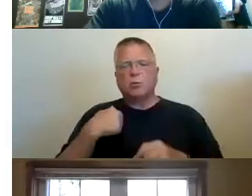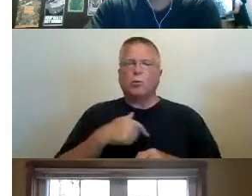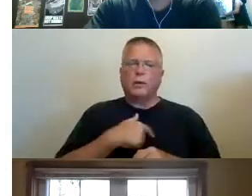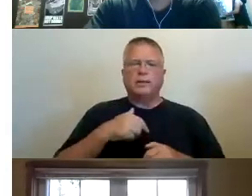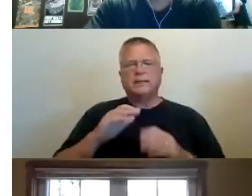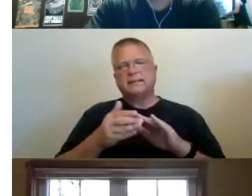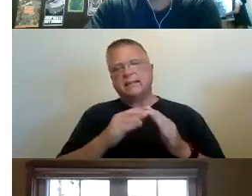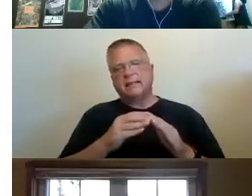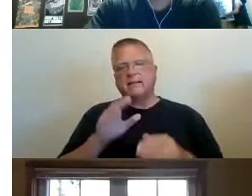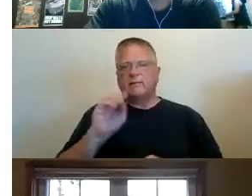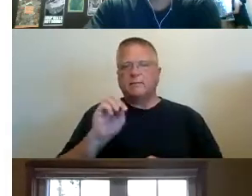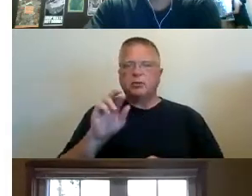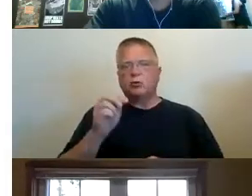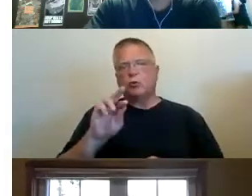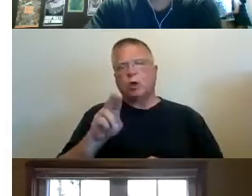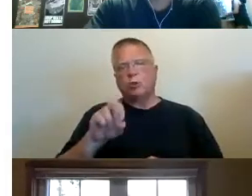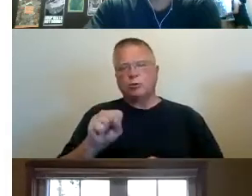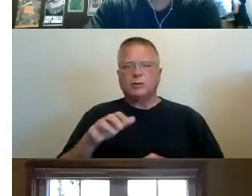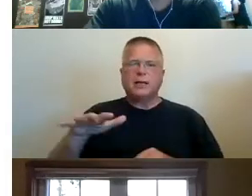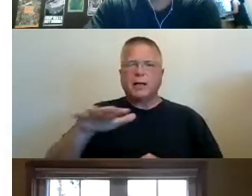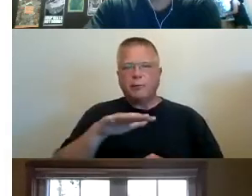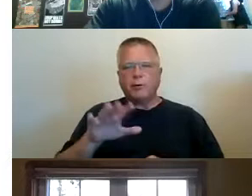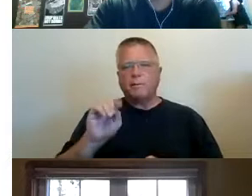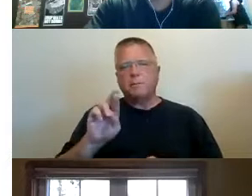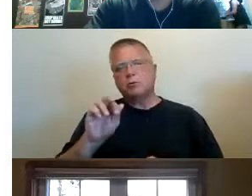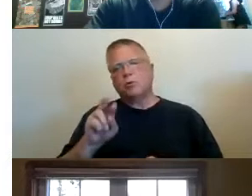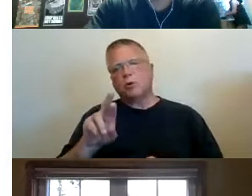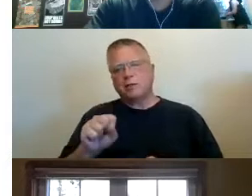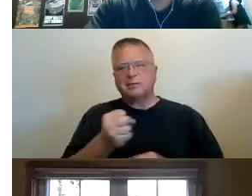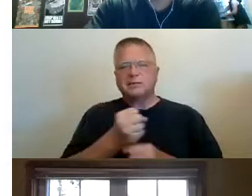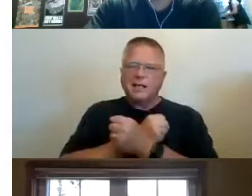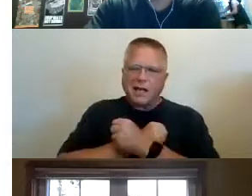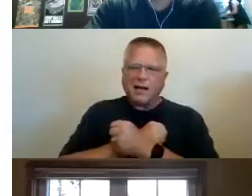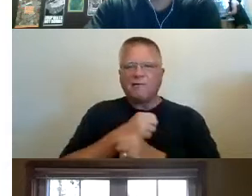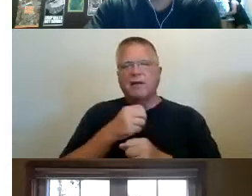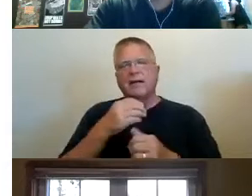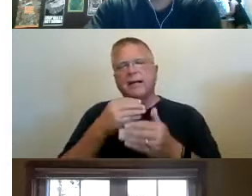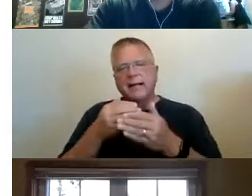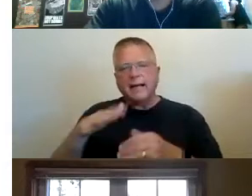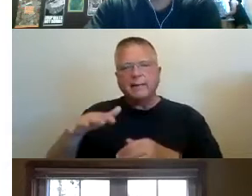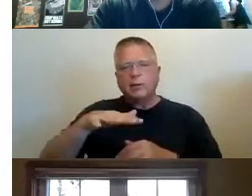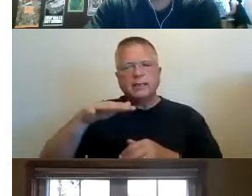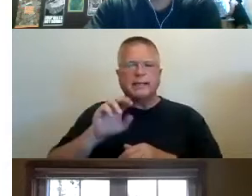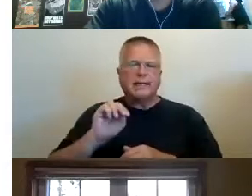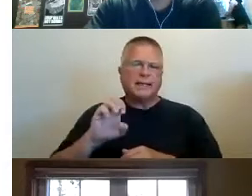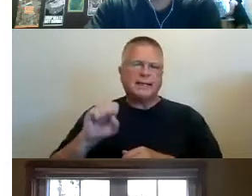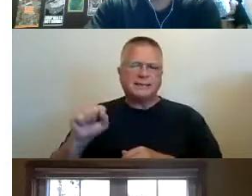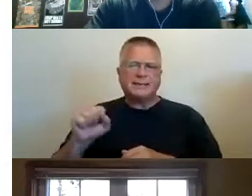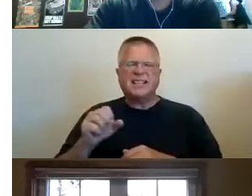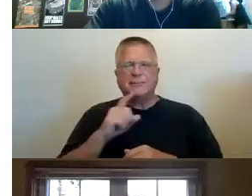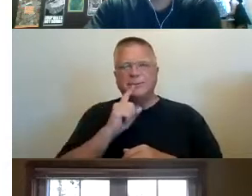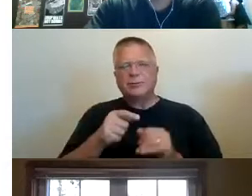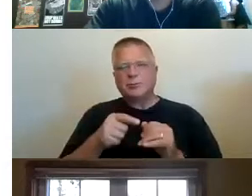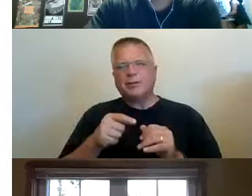neighborhood of Mr. Rogers, one of love, one of neighborliness. We want to make sure that our streets really reflect